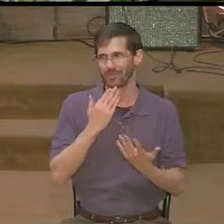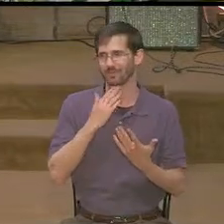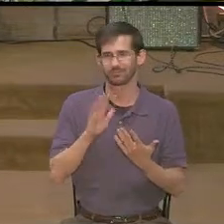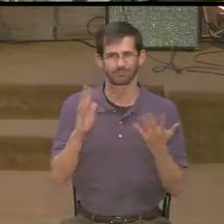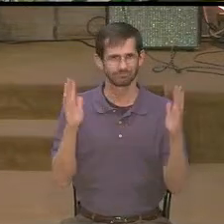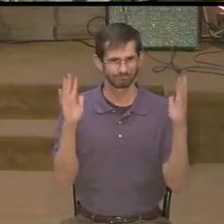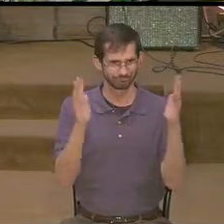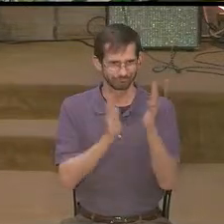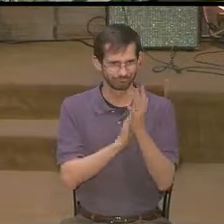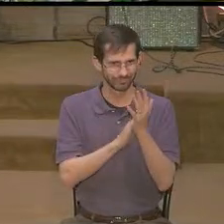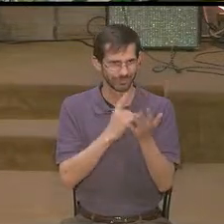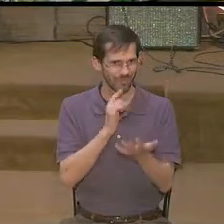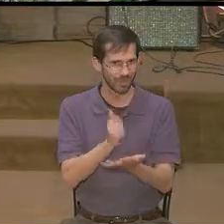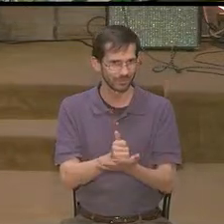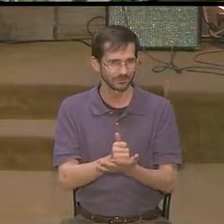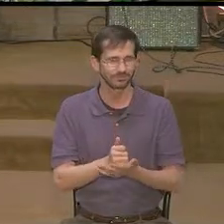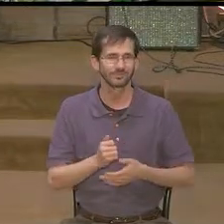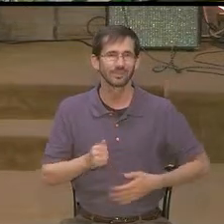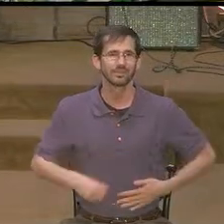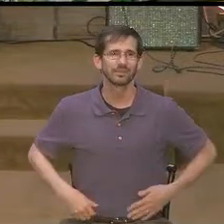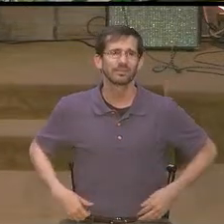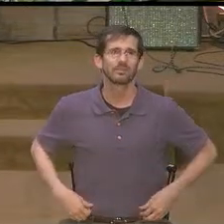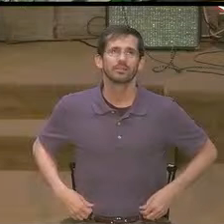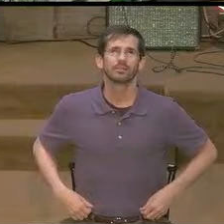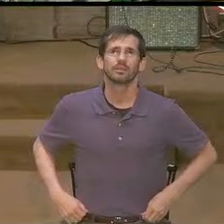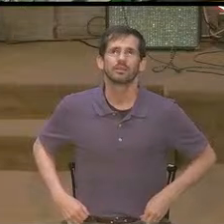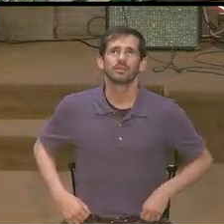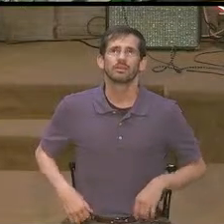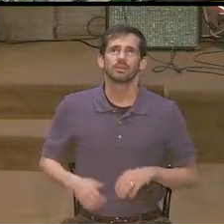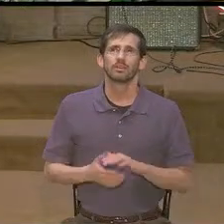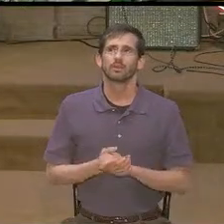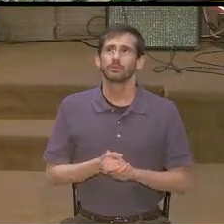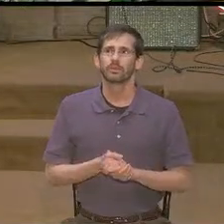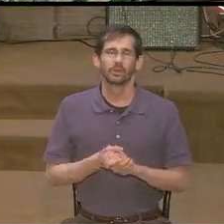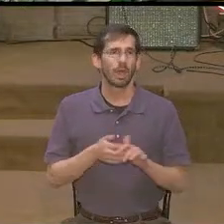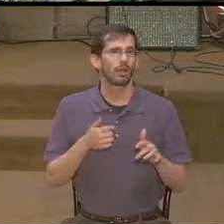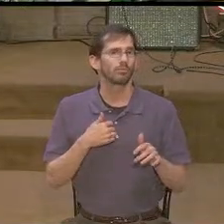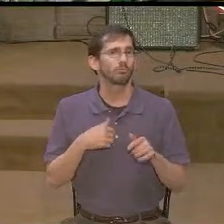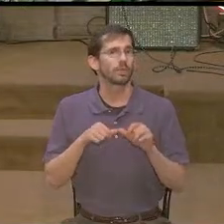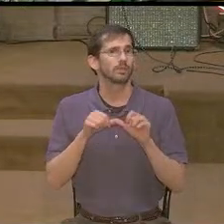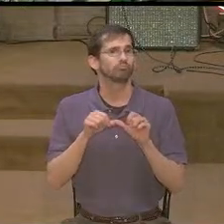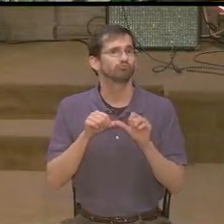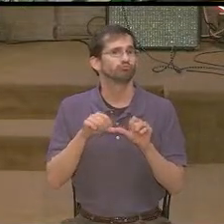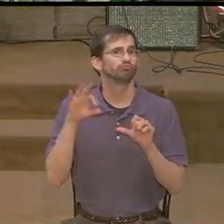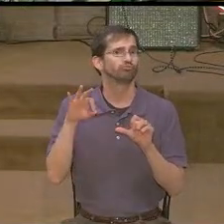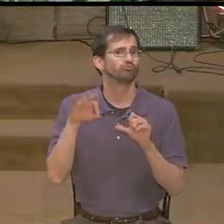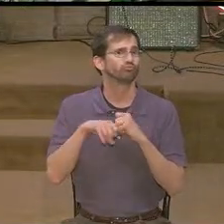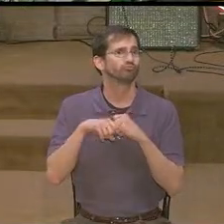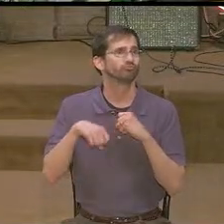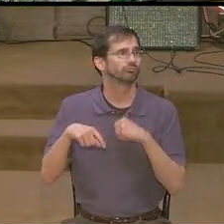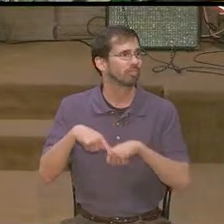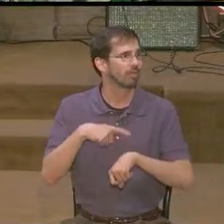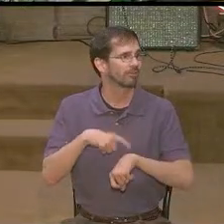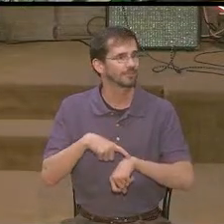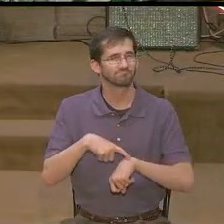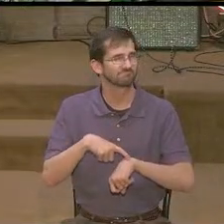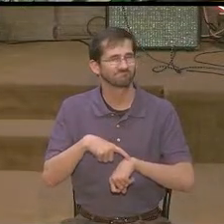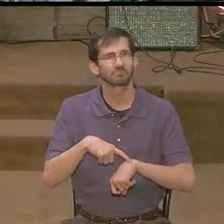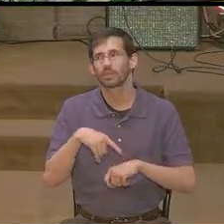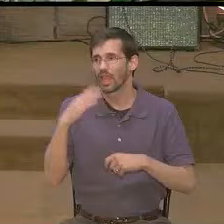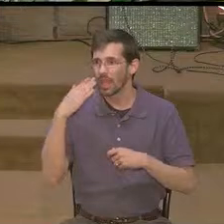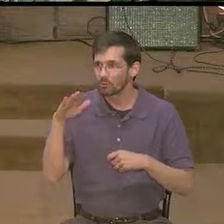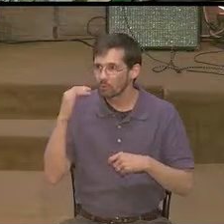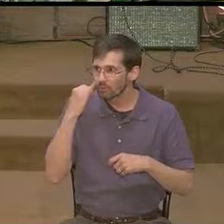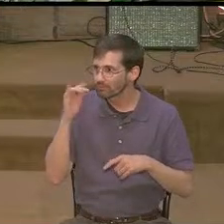hands and say amen. I'm not going to keep you long here tonight. I don't know if it's your first time with us on a